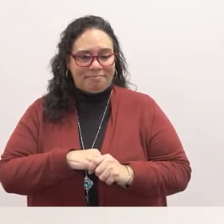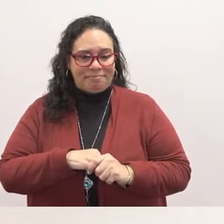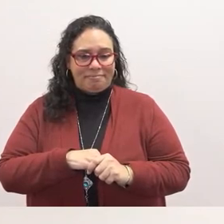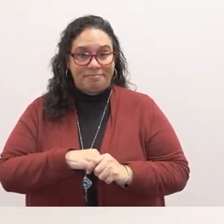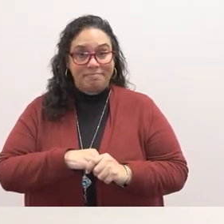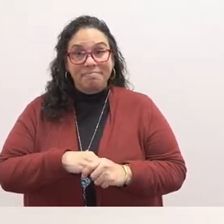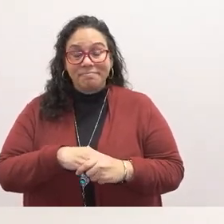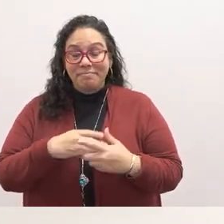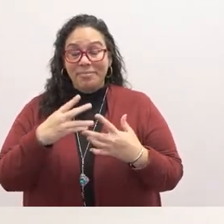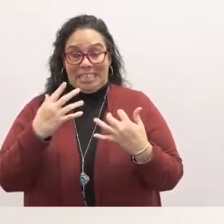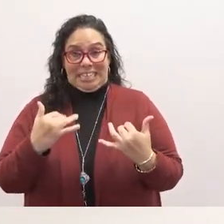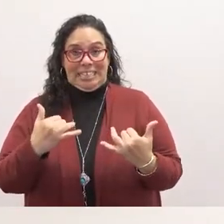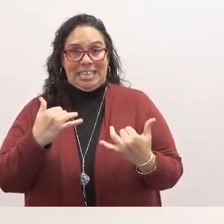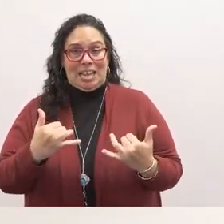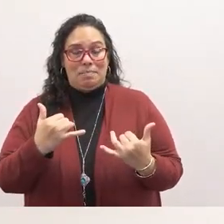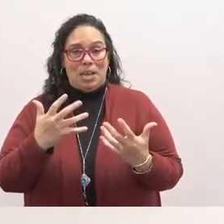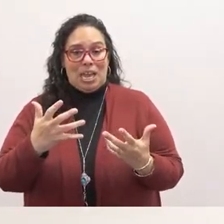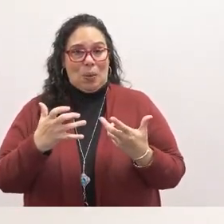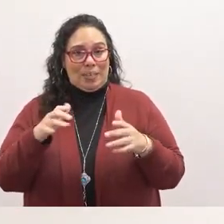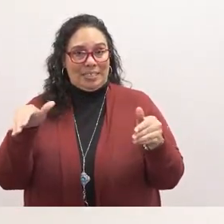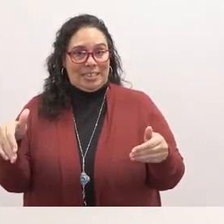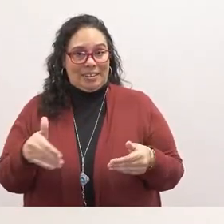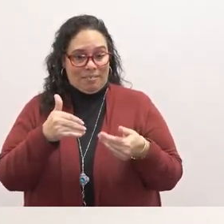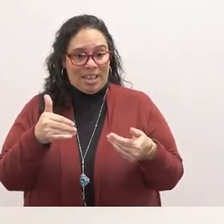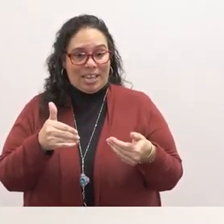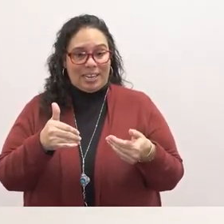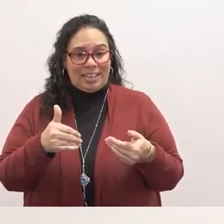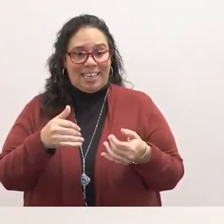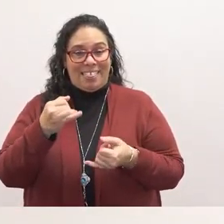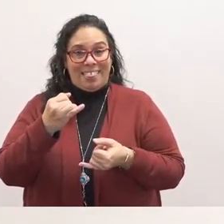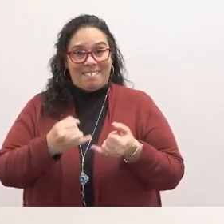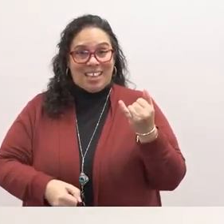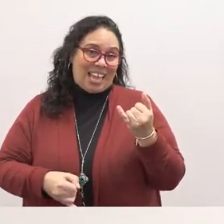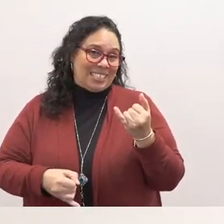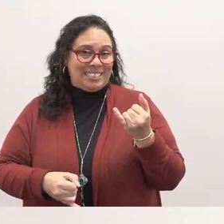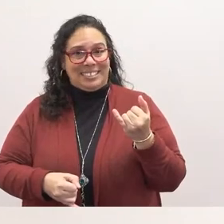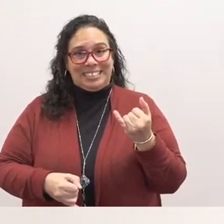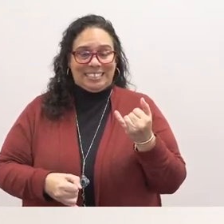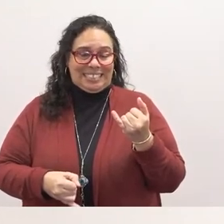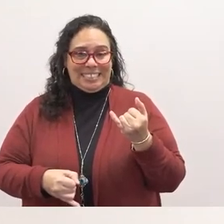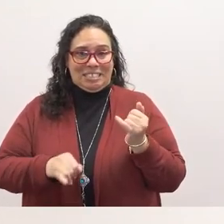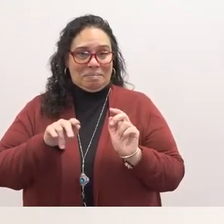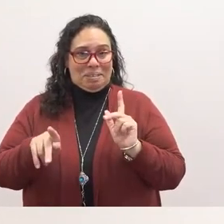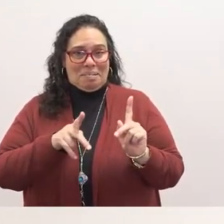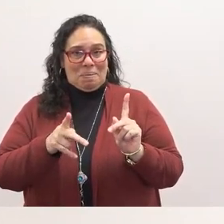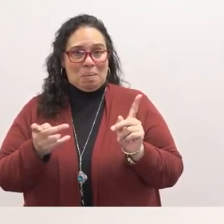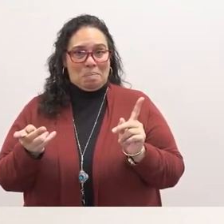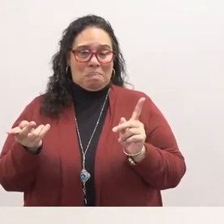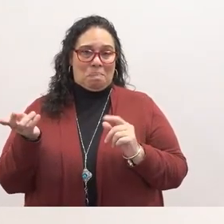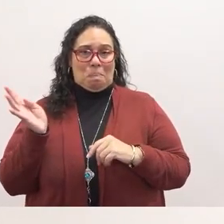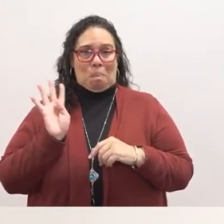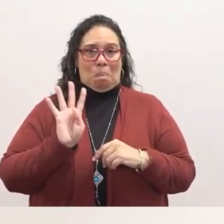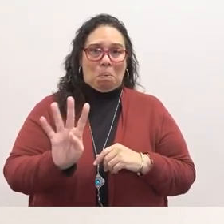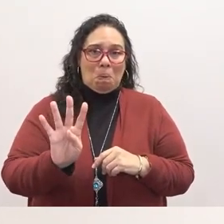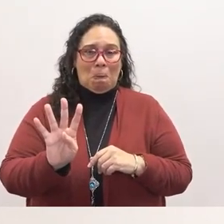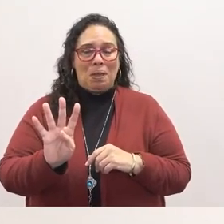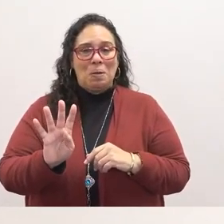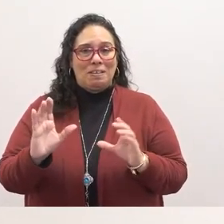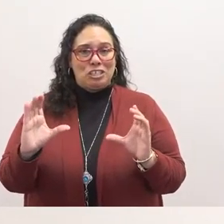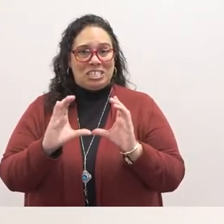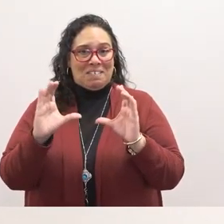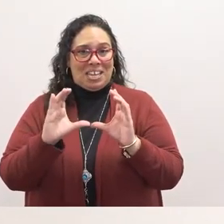And at this time, I would like to invite all of the finalists up to the podium. We have certificates for you, and we are going to